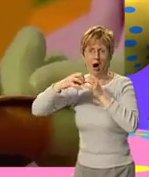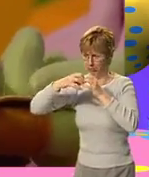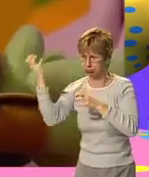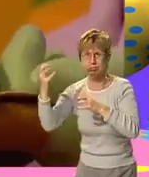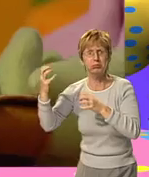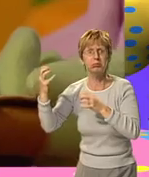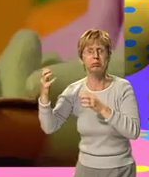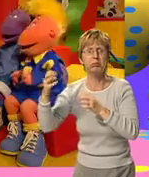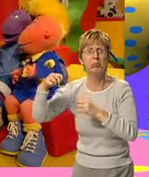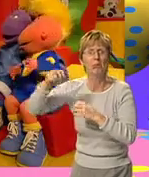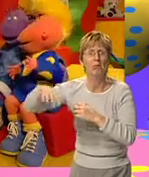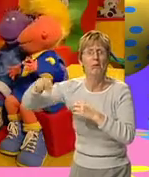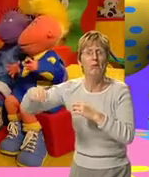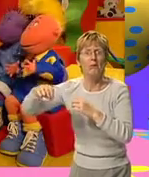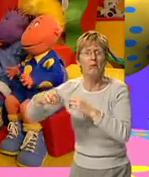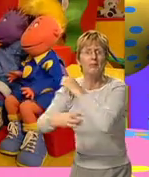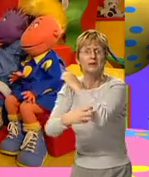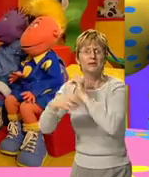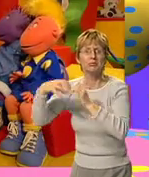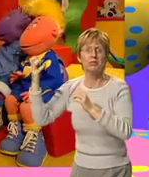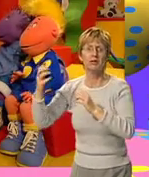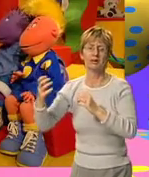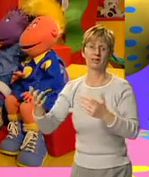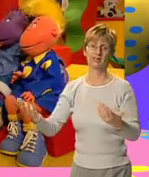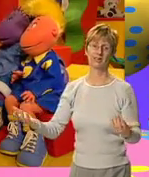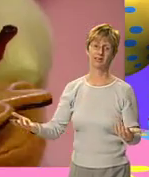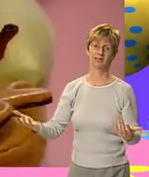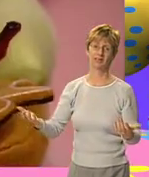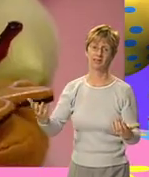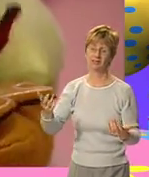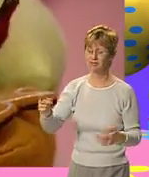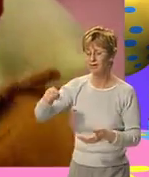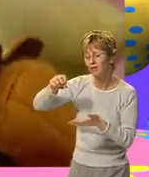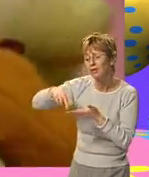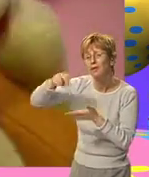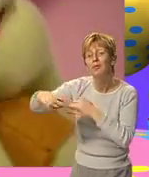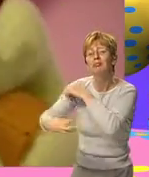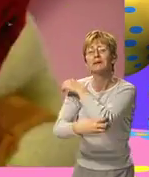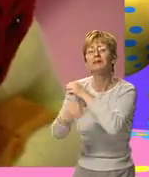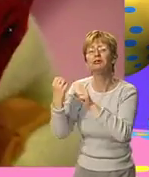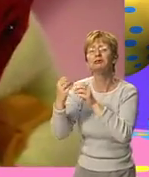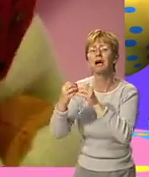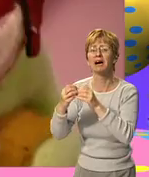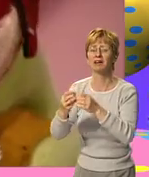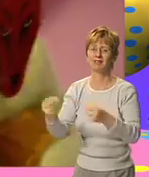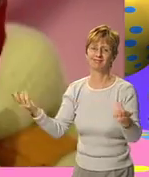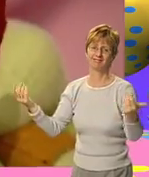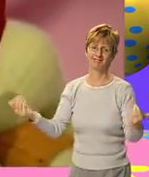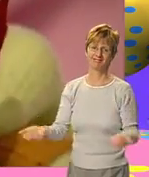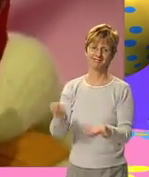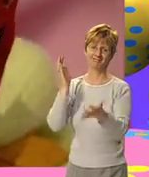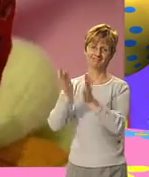half of the gingerbread man. Snap. Swallow. Whoops. He ate the other half. Oh, ate